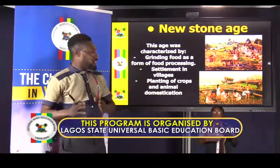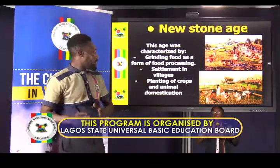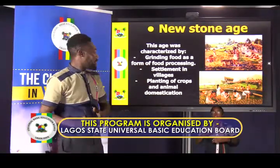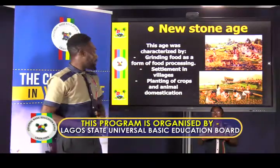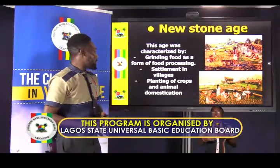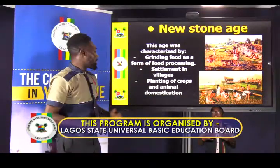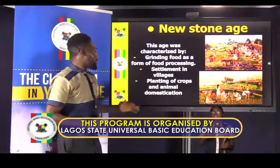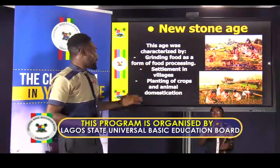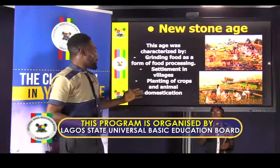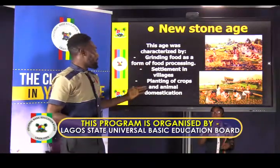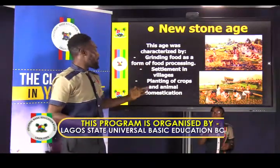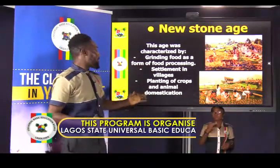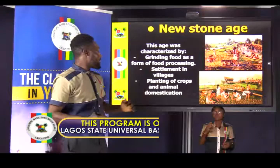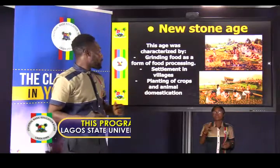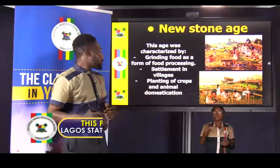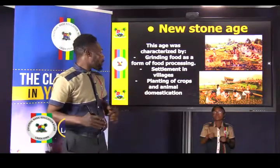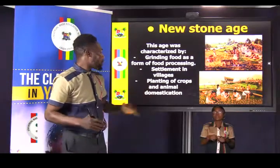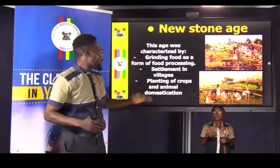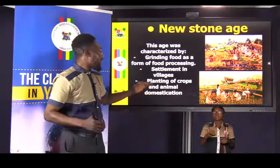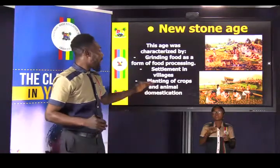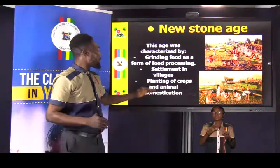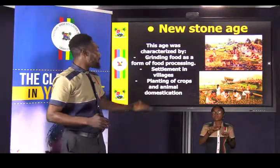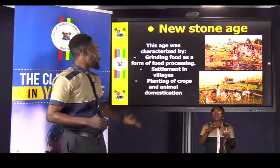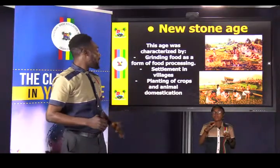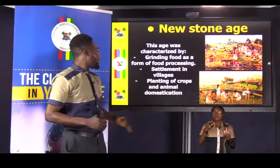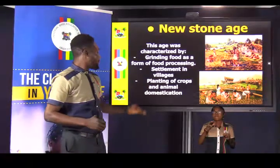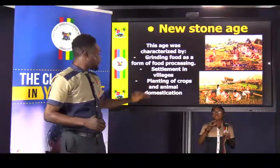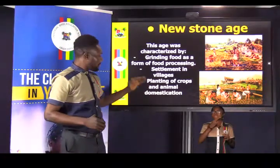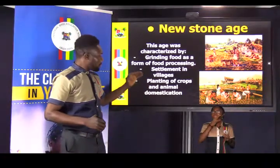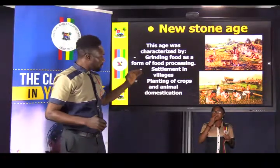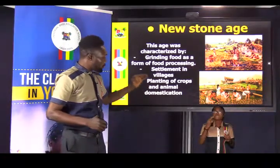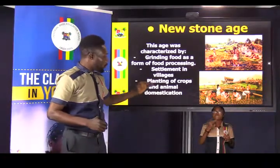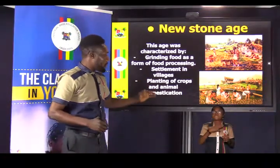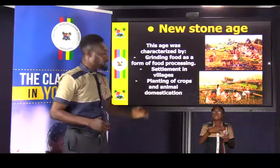in villages, planting of crops and animal,